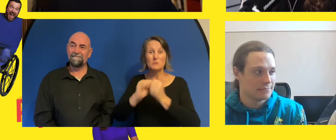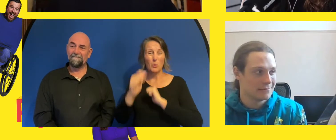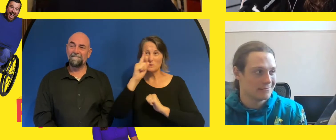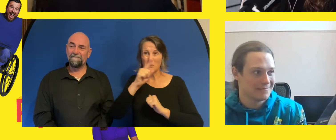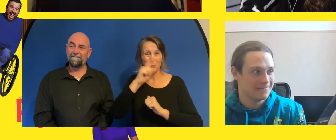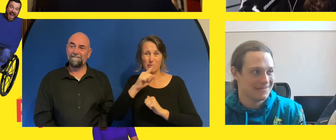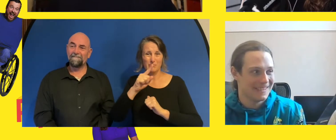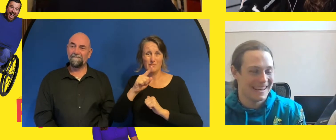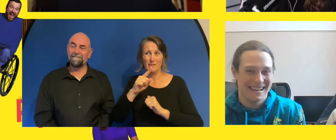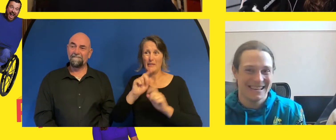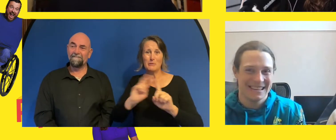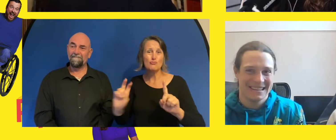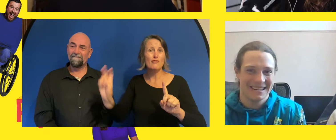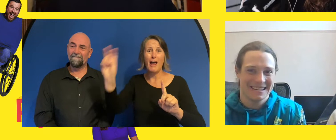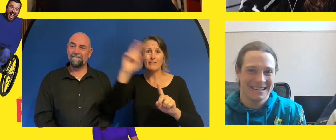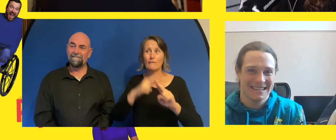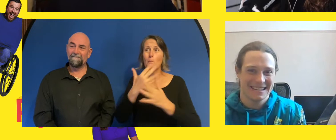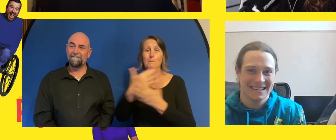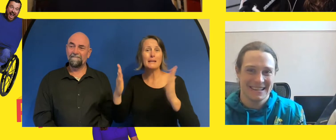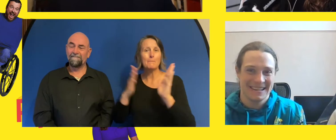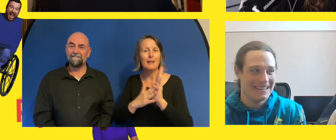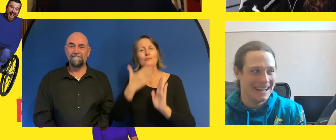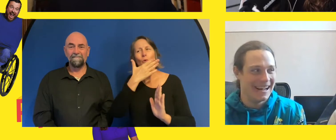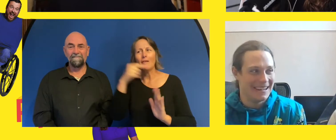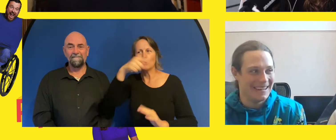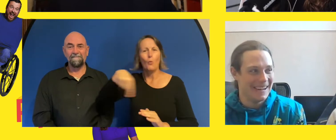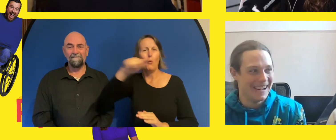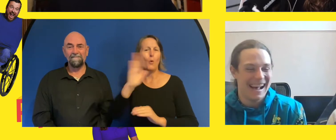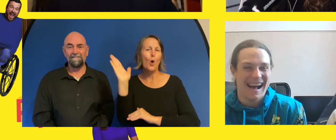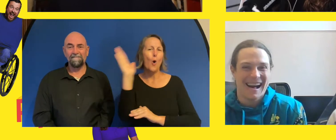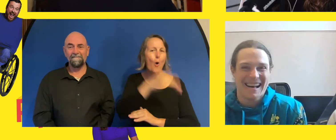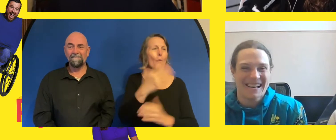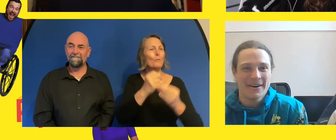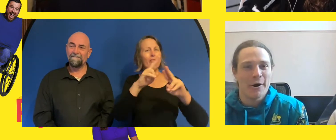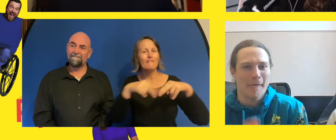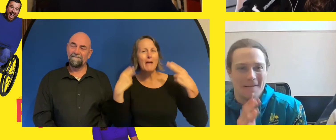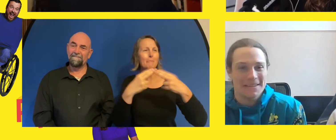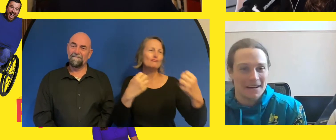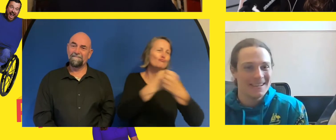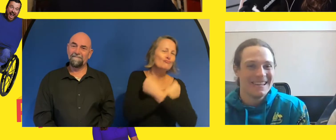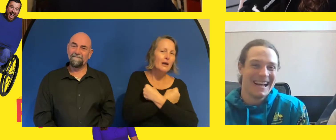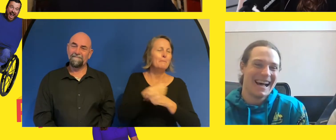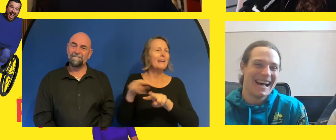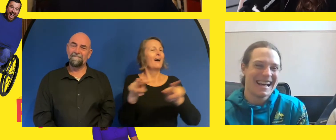with their family, give them a hug and spend some time at the beach, hopefully, which is a little bit different to where they've been. Hot